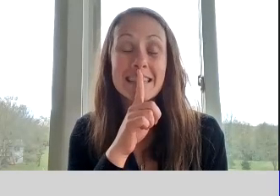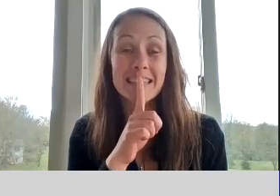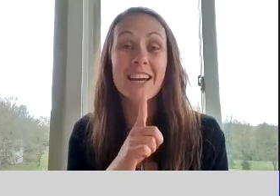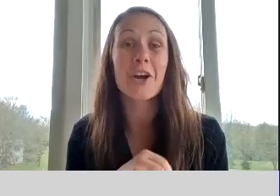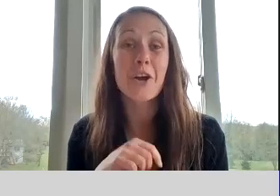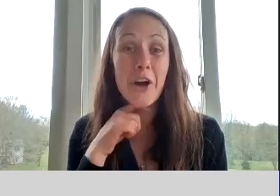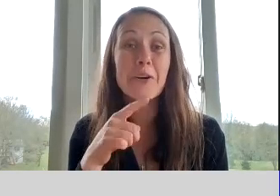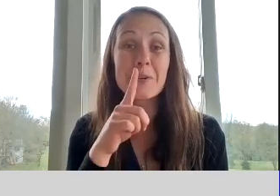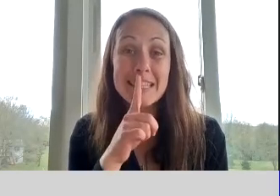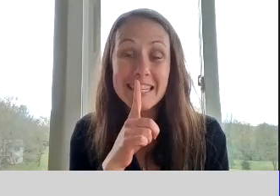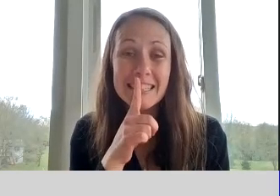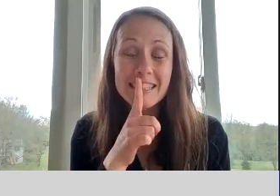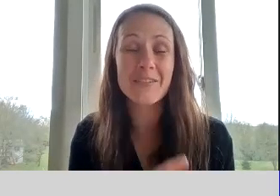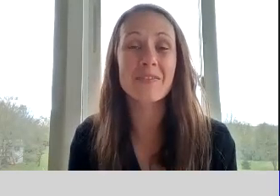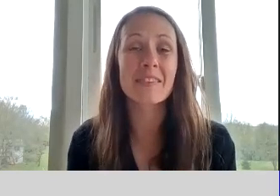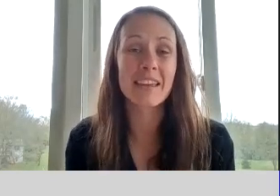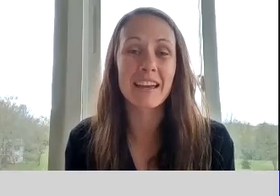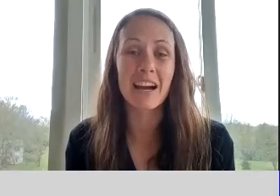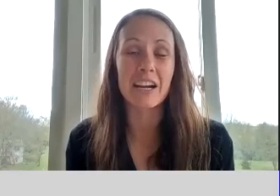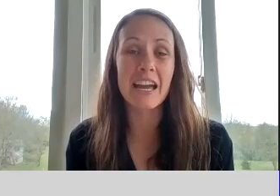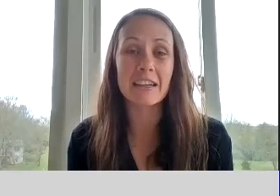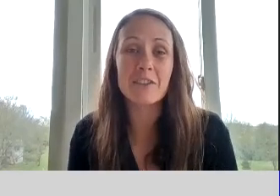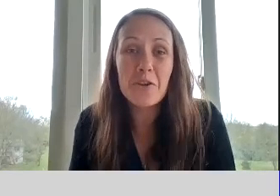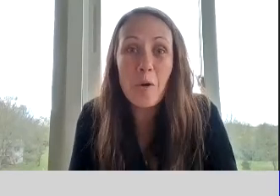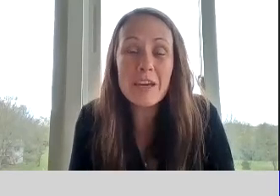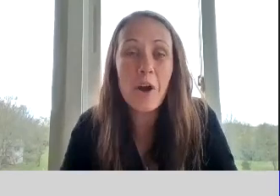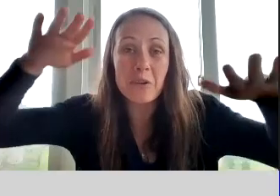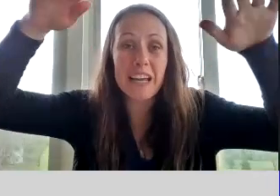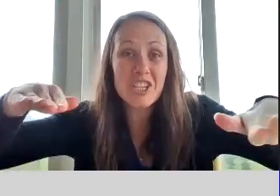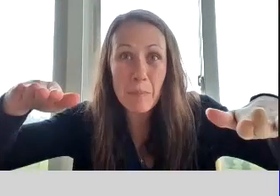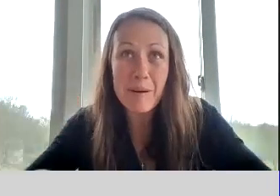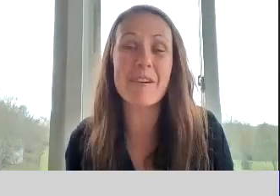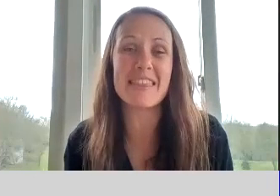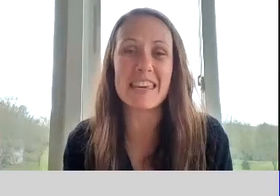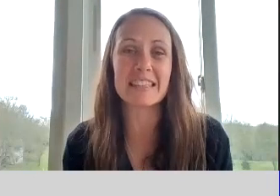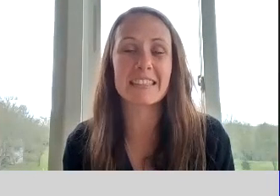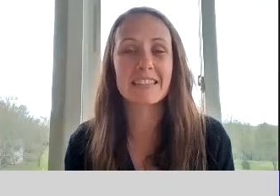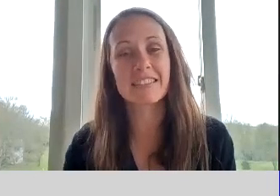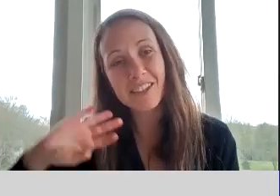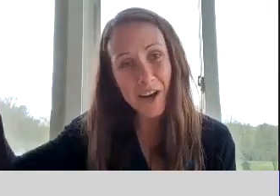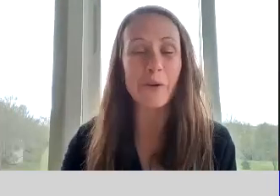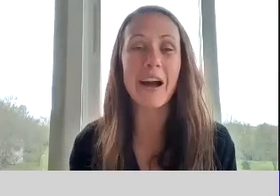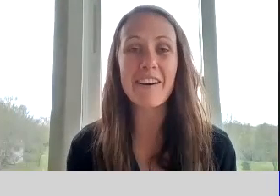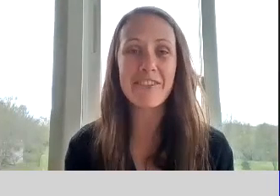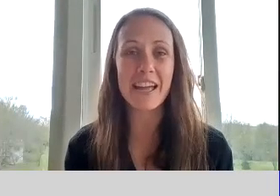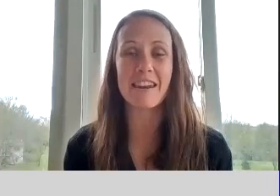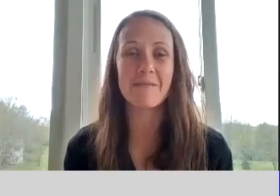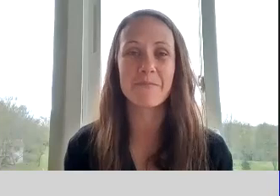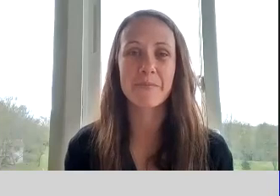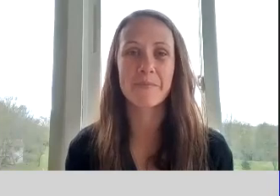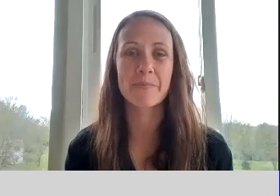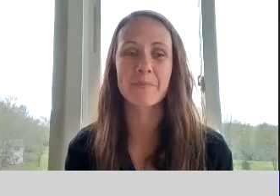Goat. Goat. All right, go be a goat and jump up on things. Go, have